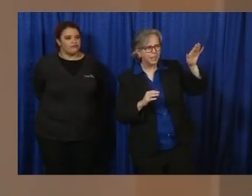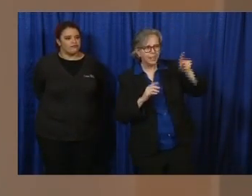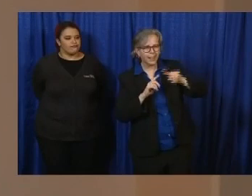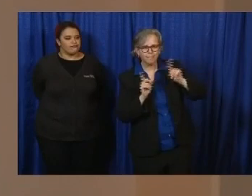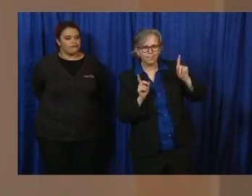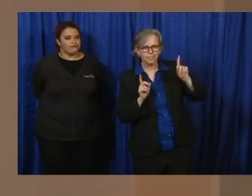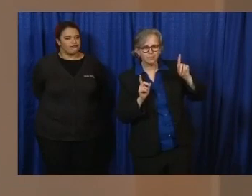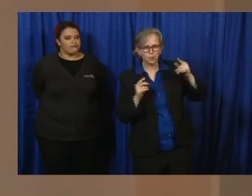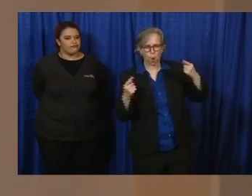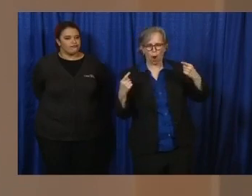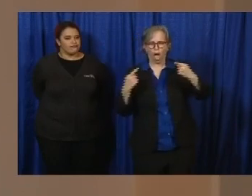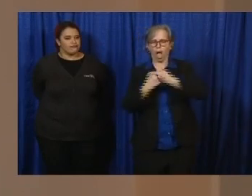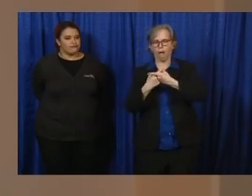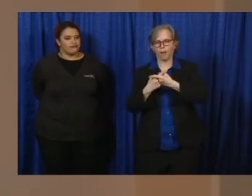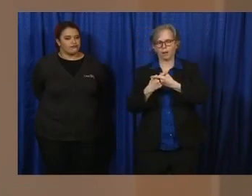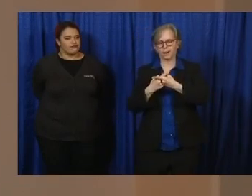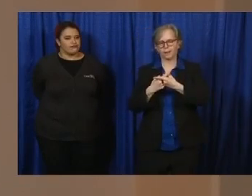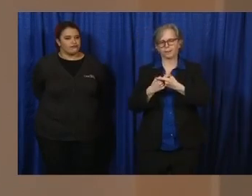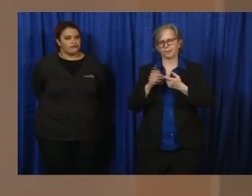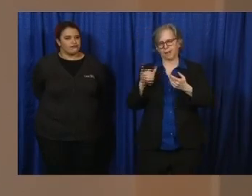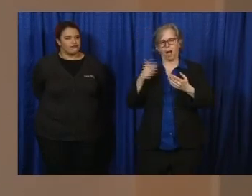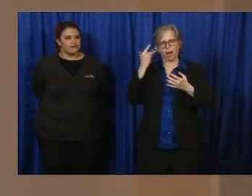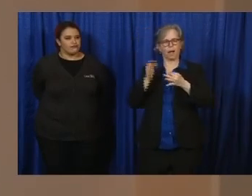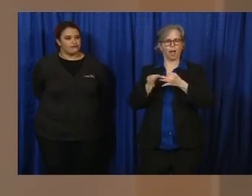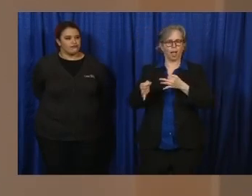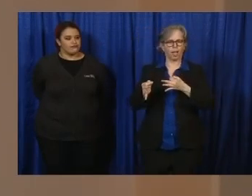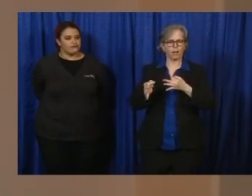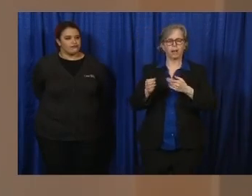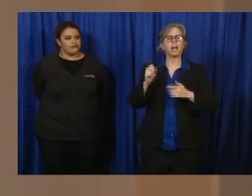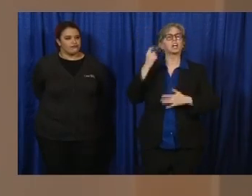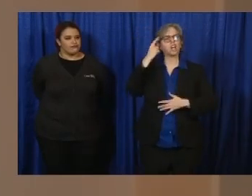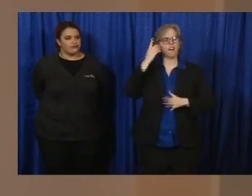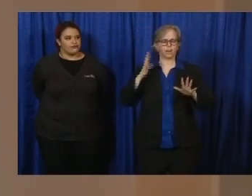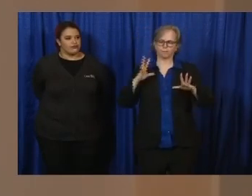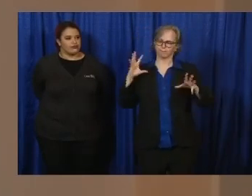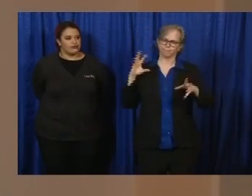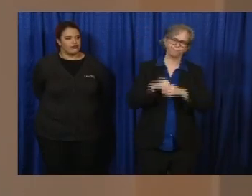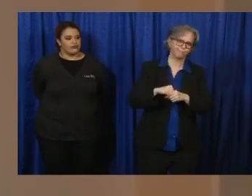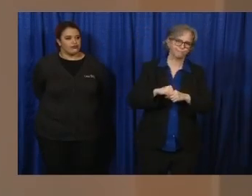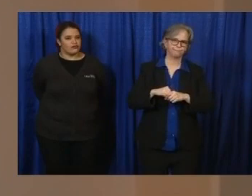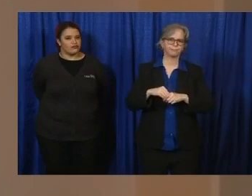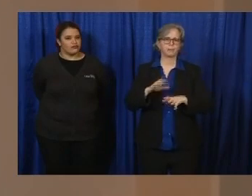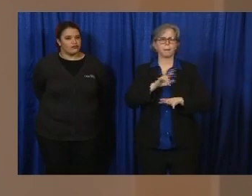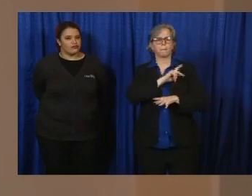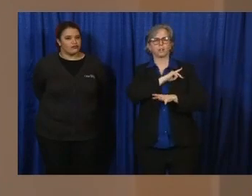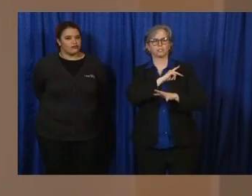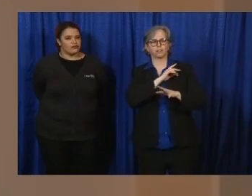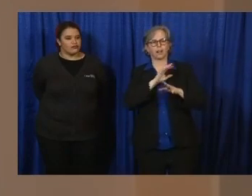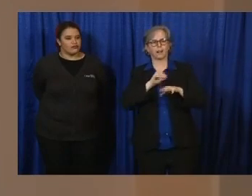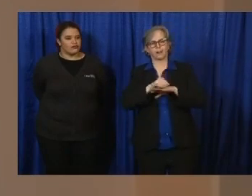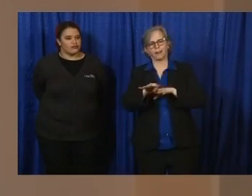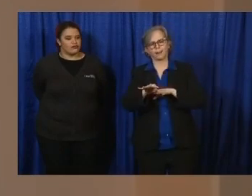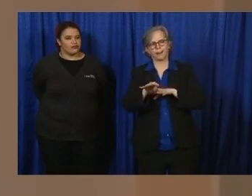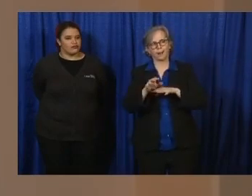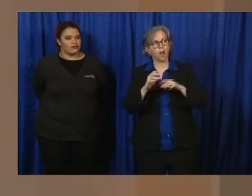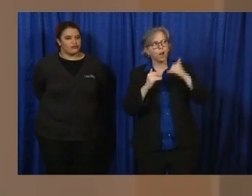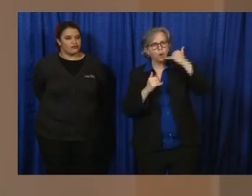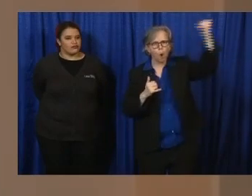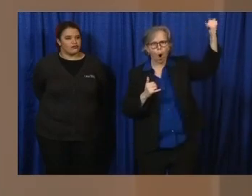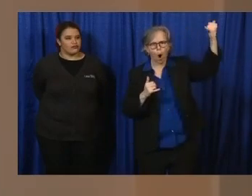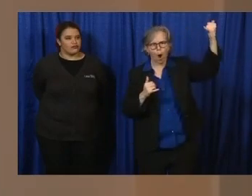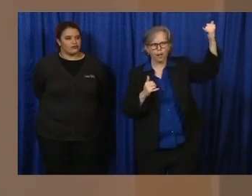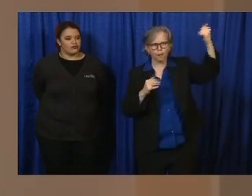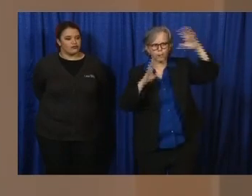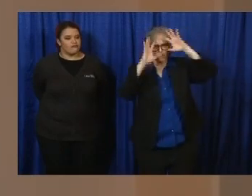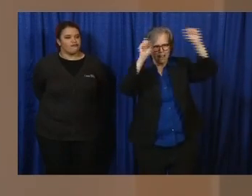governor really brought his personal influence into that discussion and then got President Trump involved,